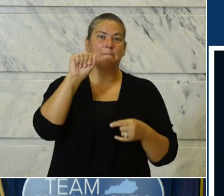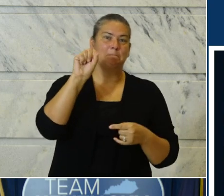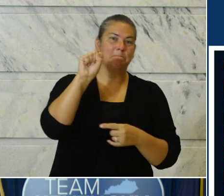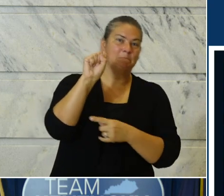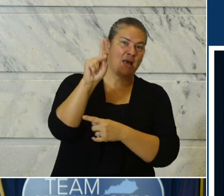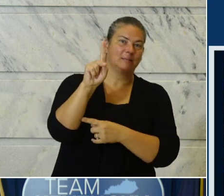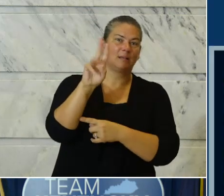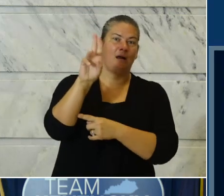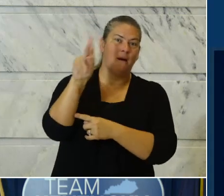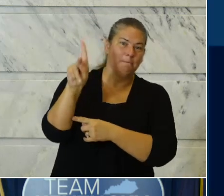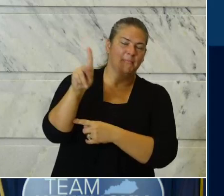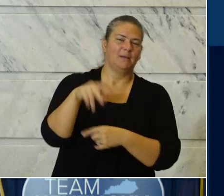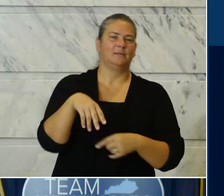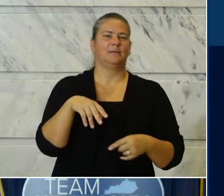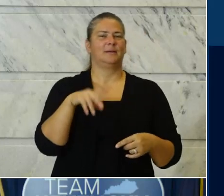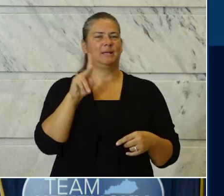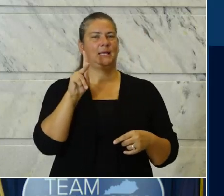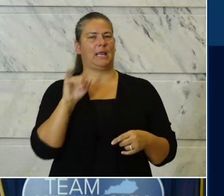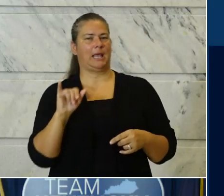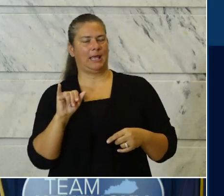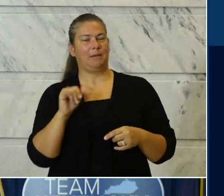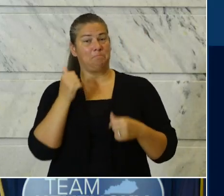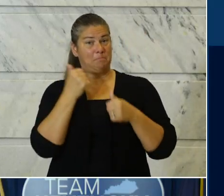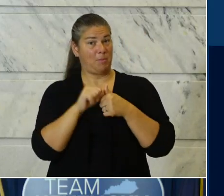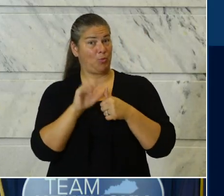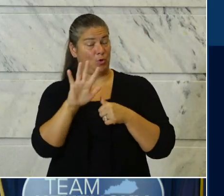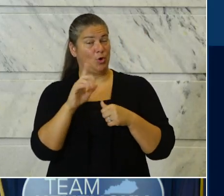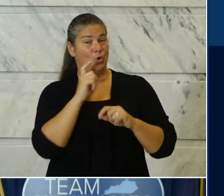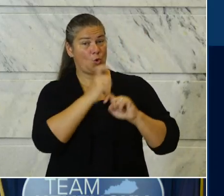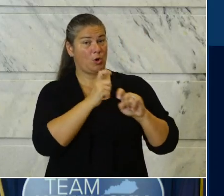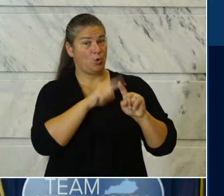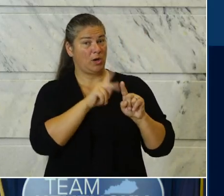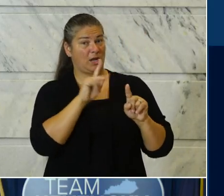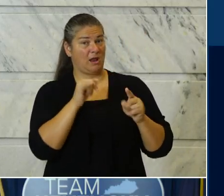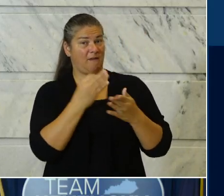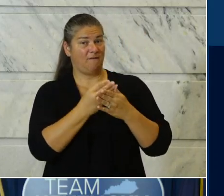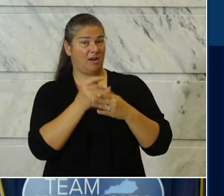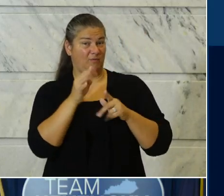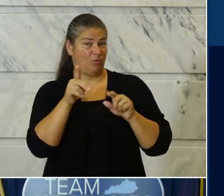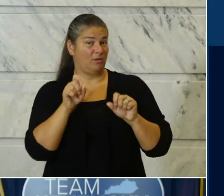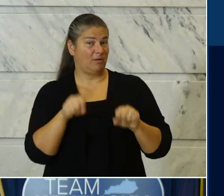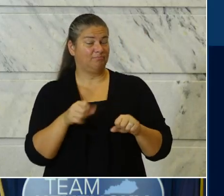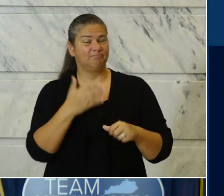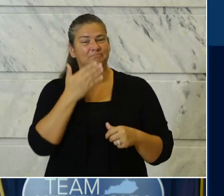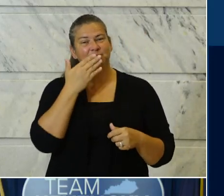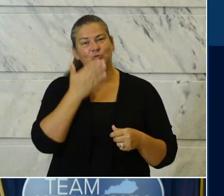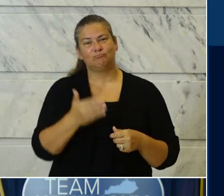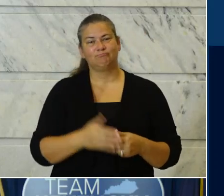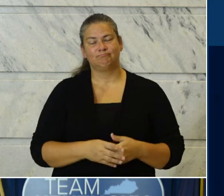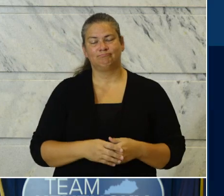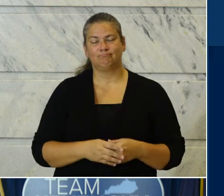remember to donate to the Team Kentucky Fund if you are able. Thank you.